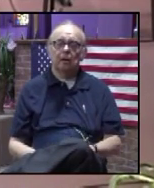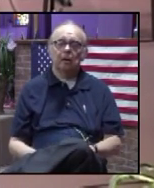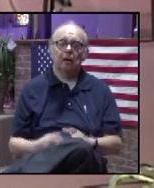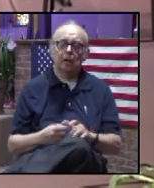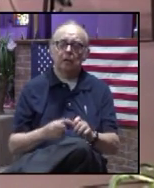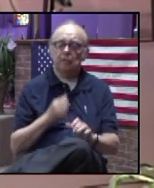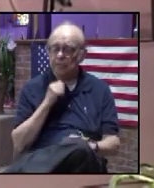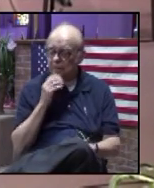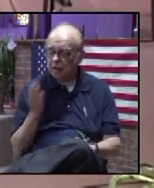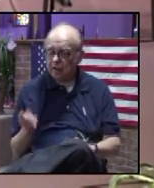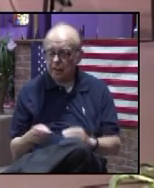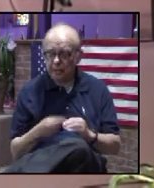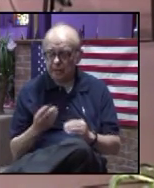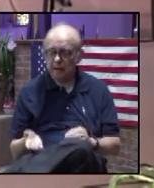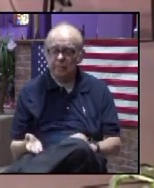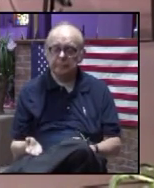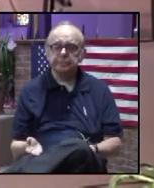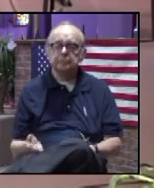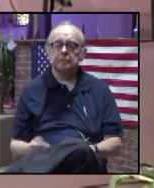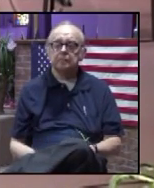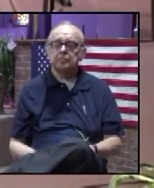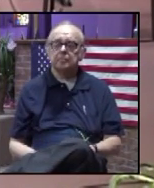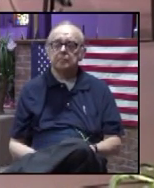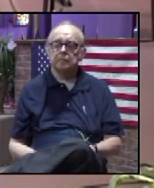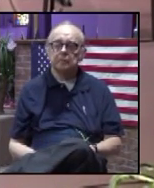Wasn't around.